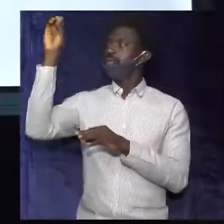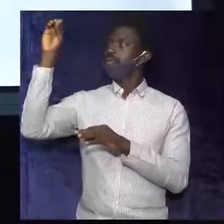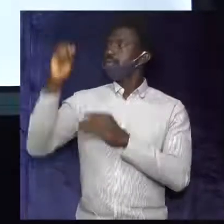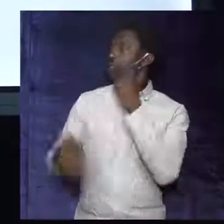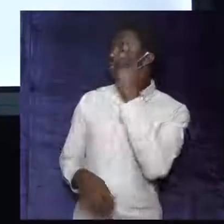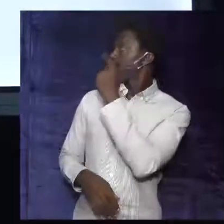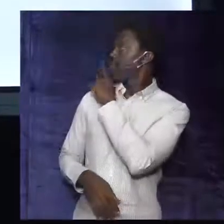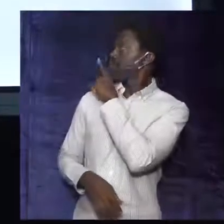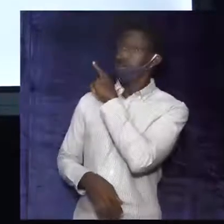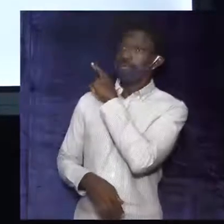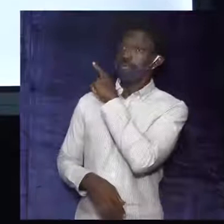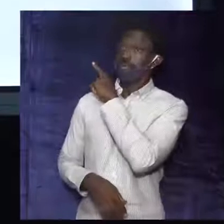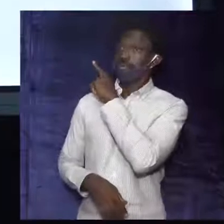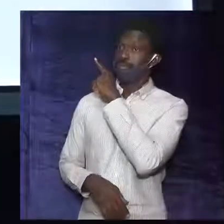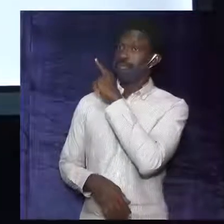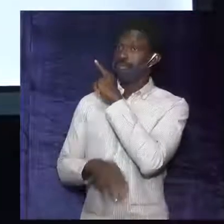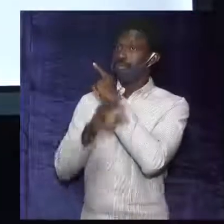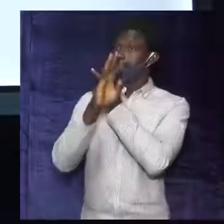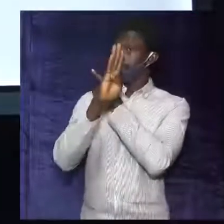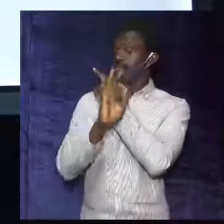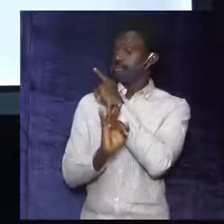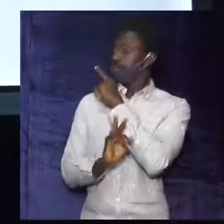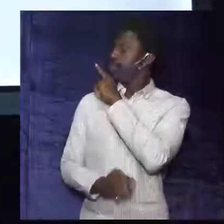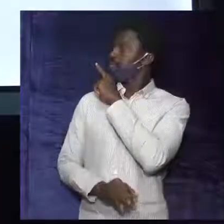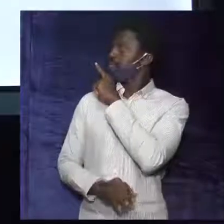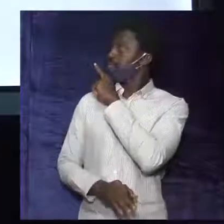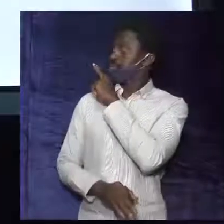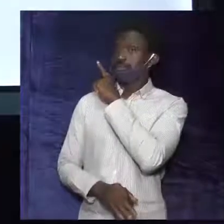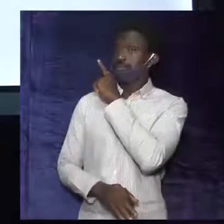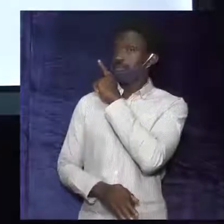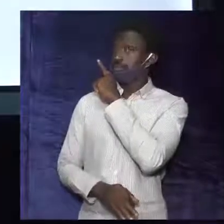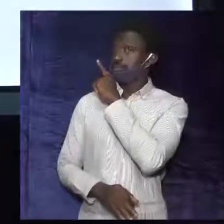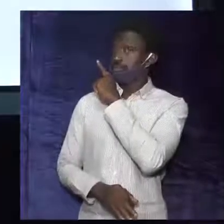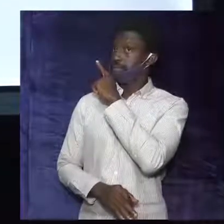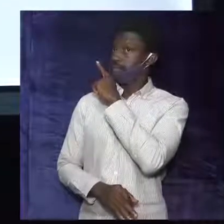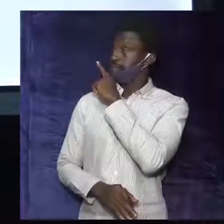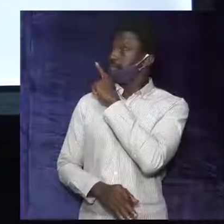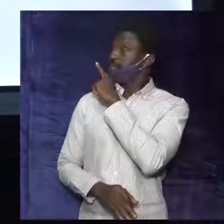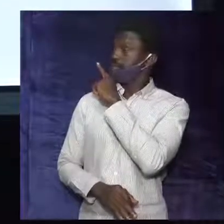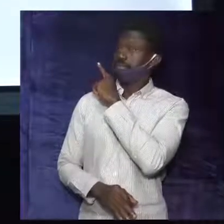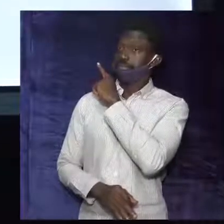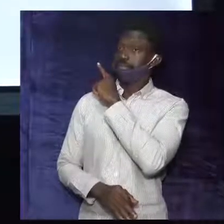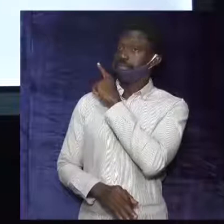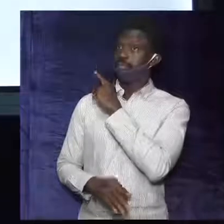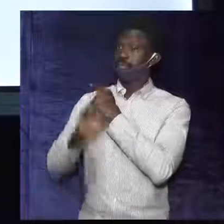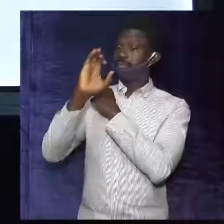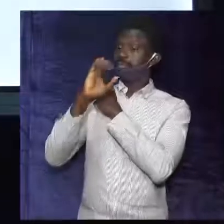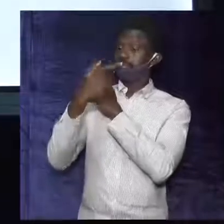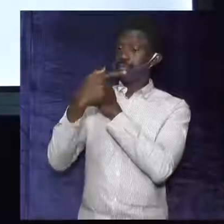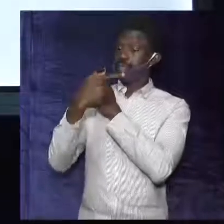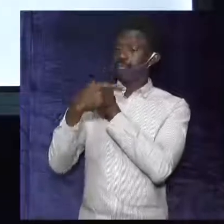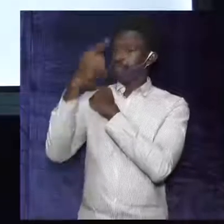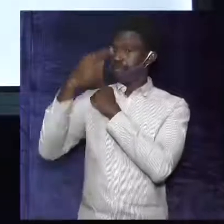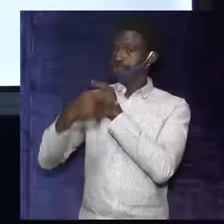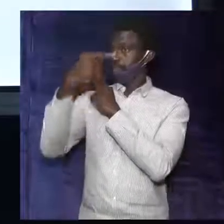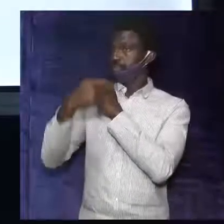is FG? Here is FG. So now BF will be parallel to perpendicular to it, 90 degrees.